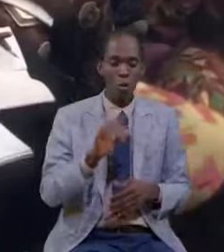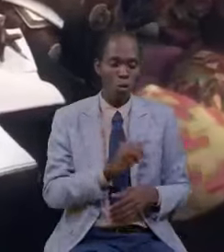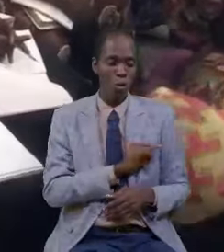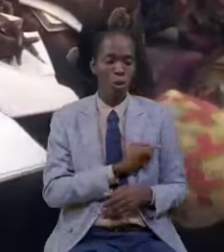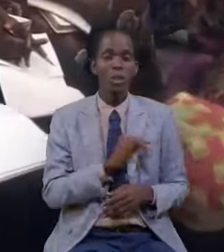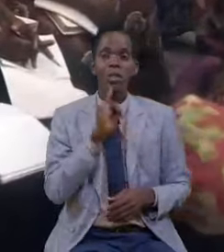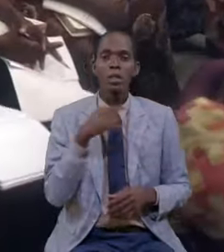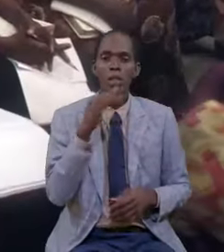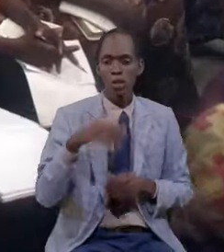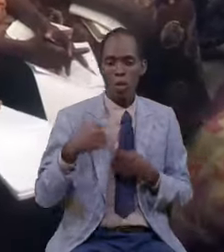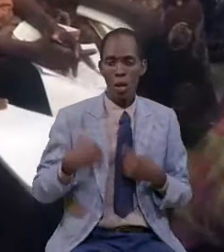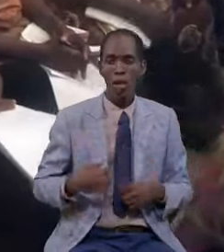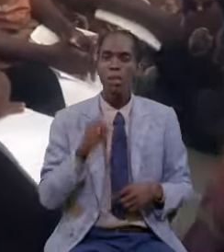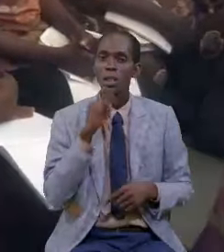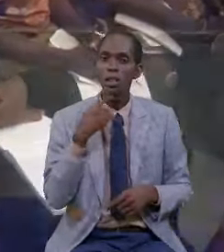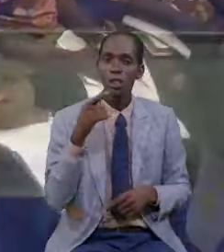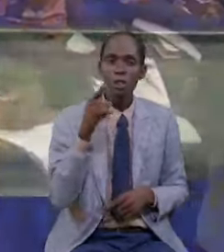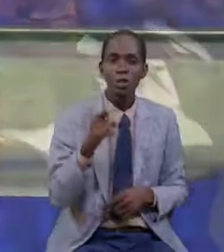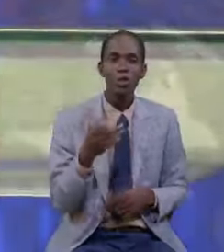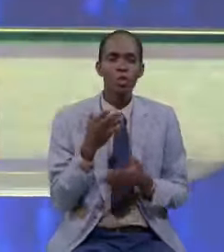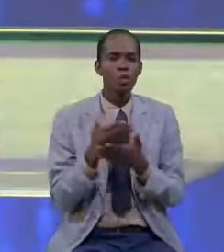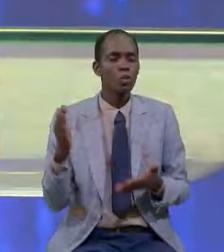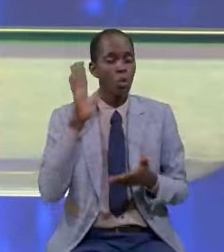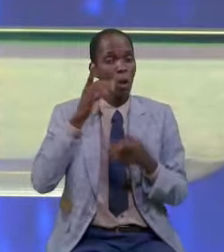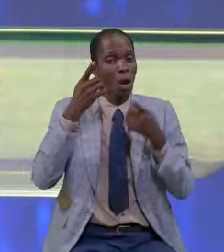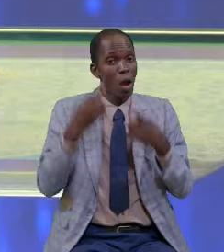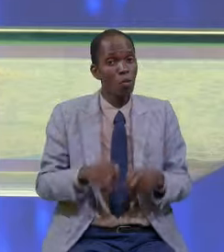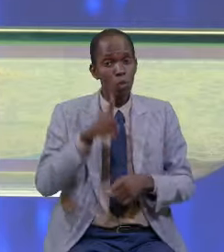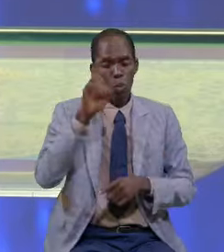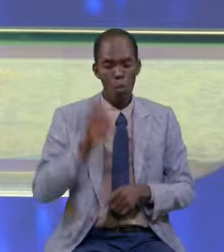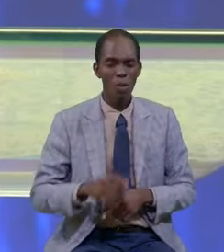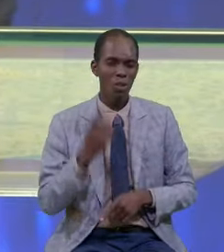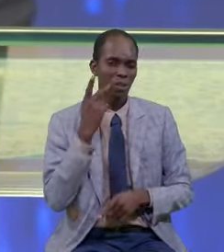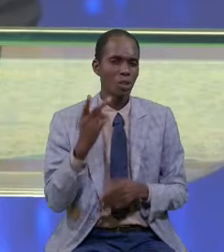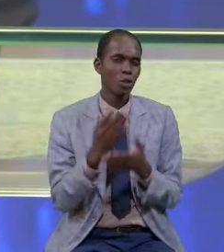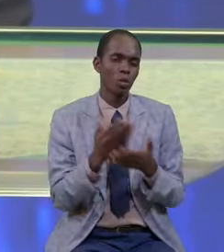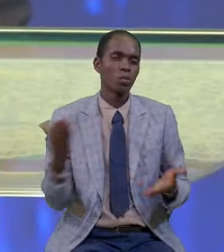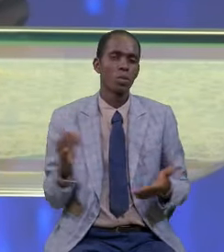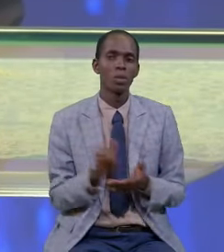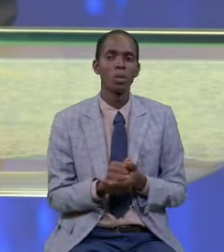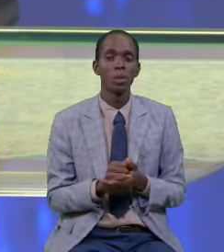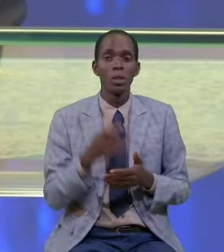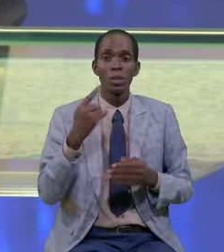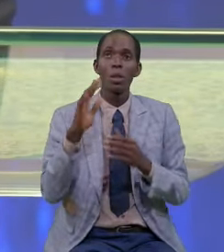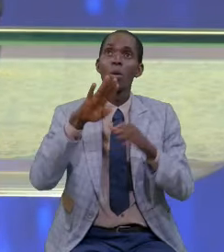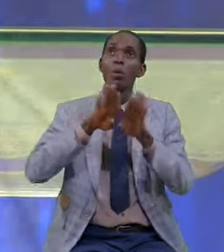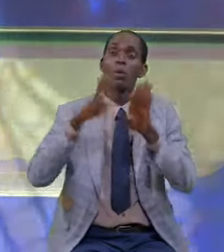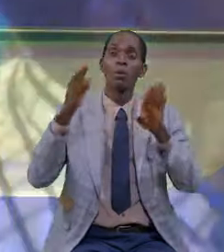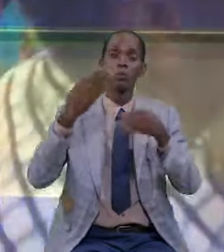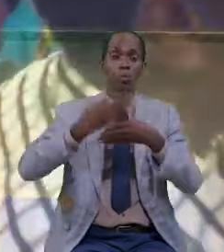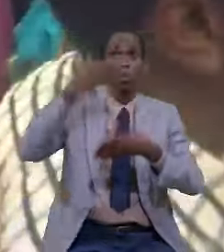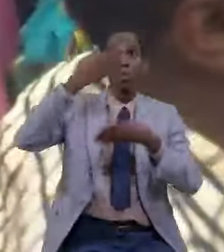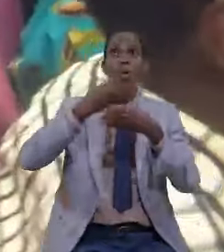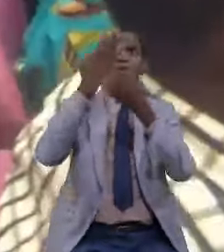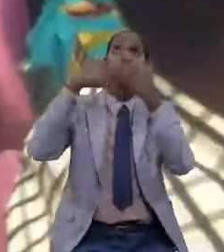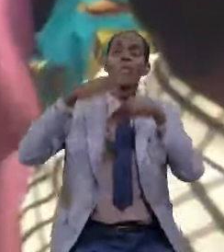heart is telling you something is going to happen. You must see something. The windows of heaven are opened unto you. You must